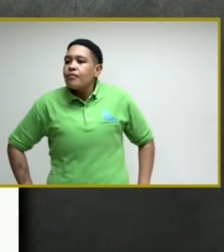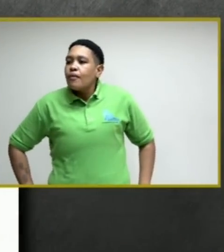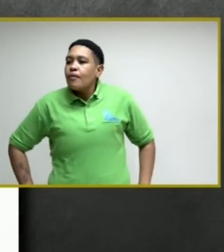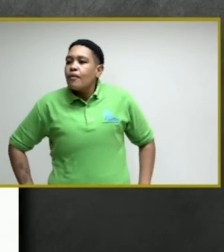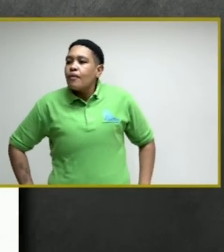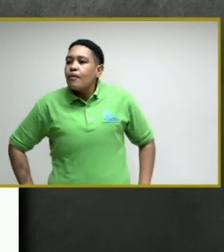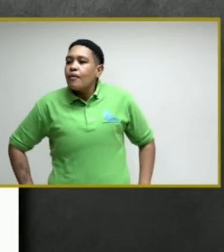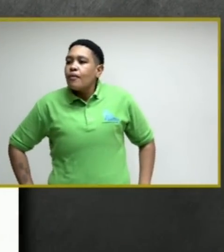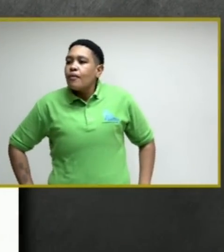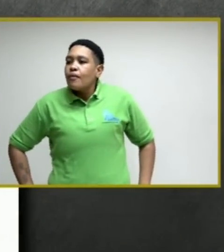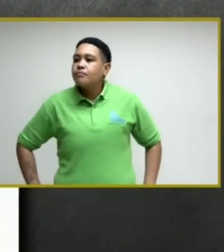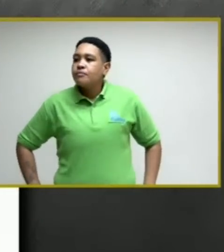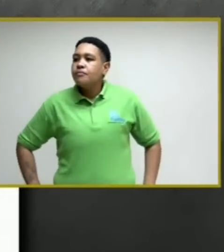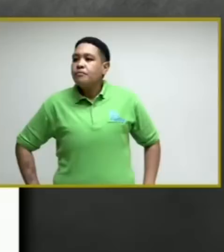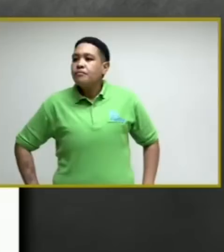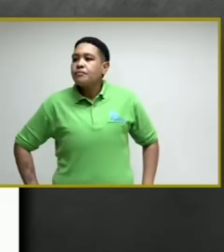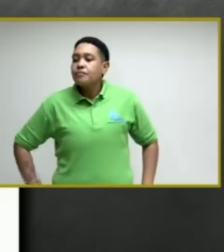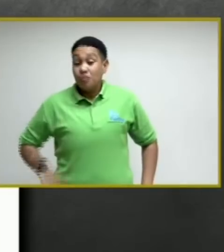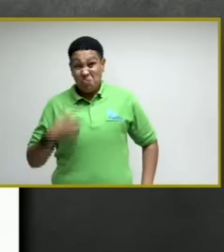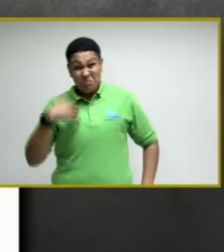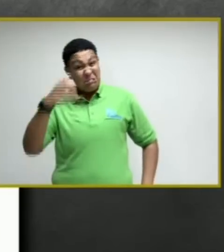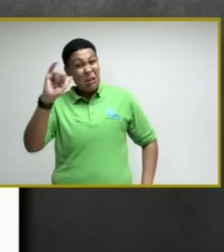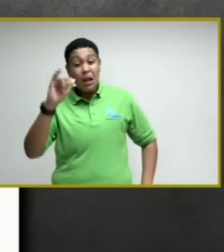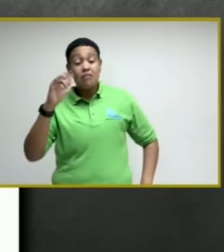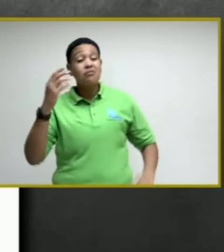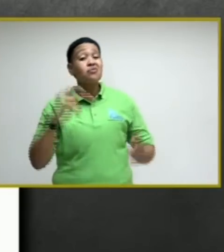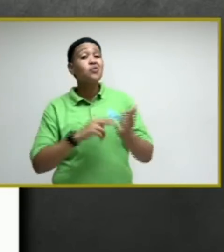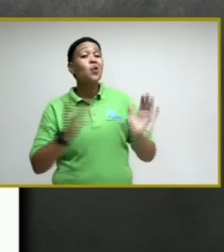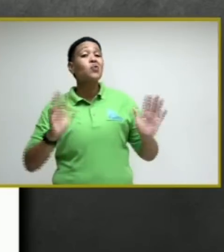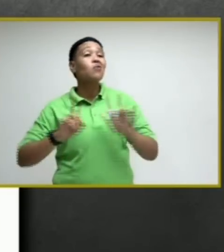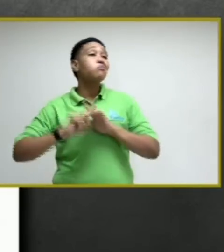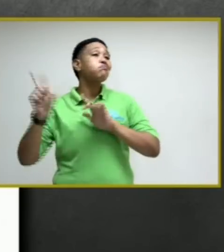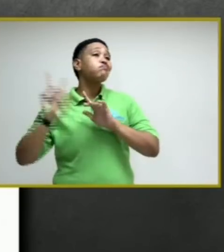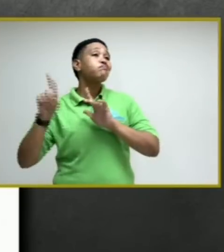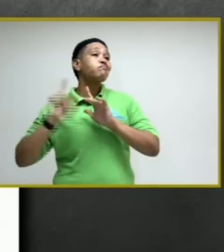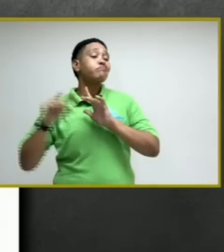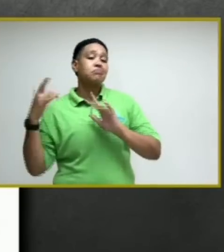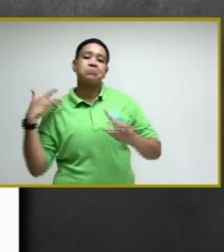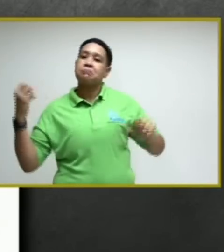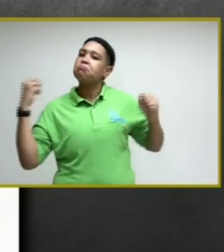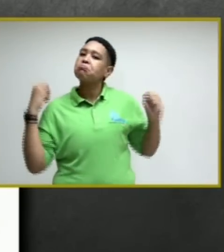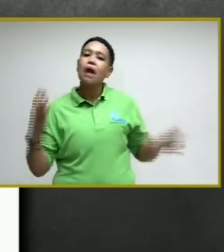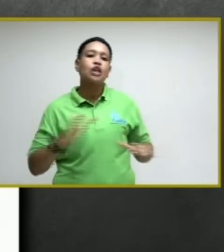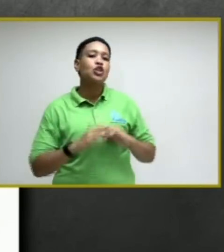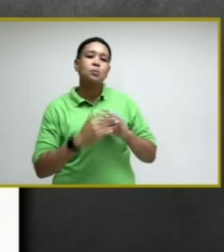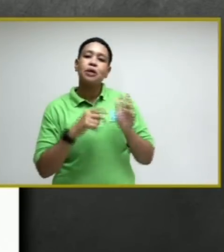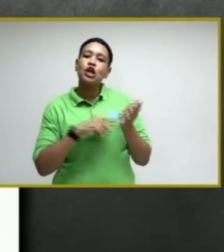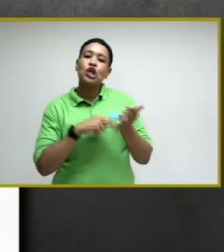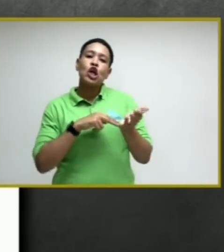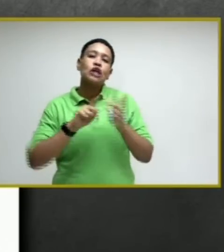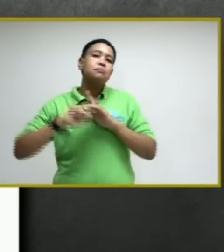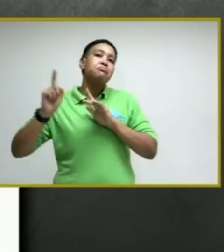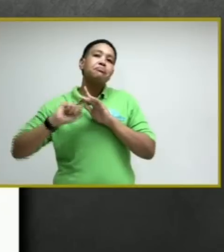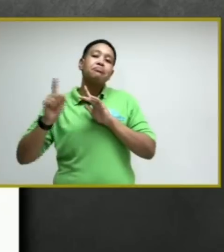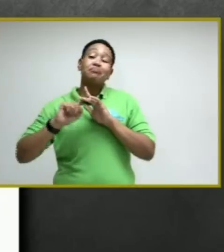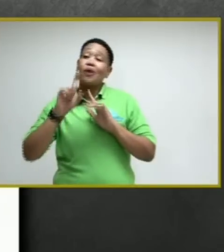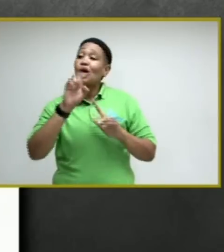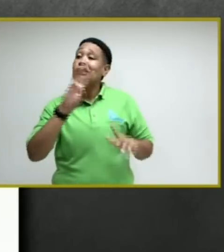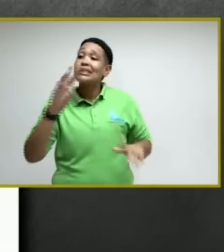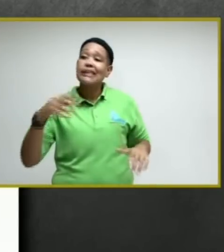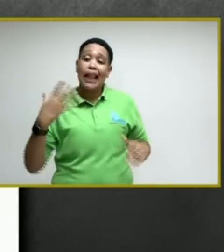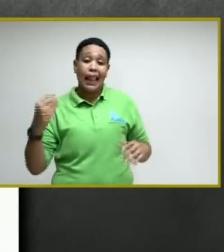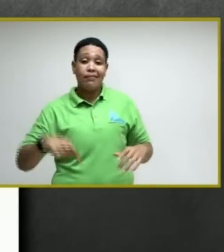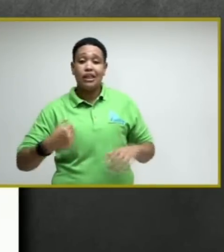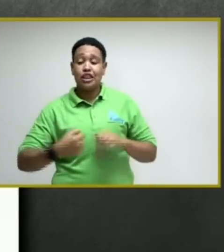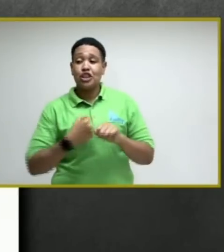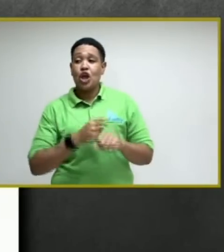of August, we had 166 nurses that have left for this year, but in replacement, we've had 180